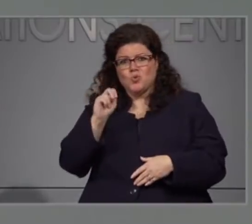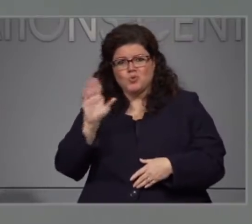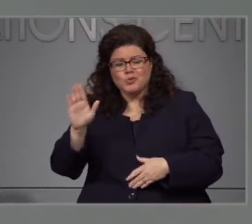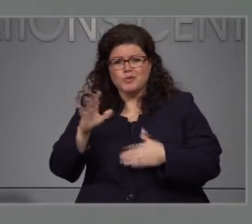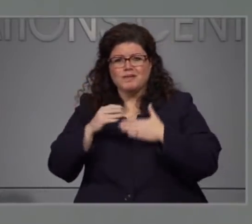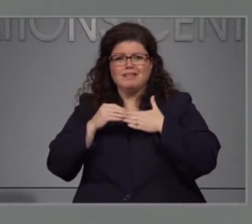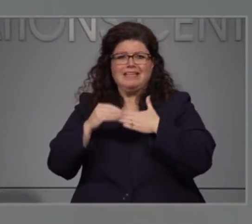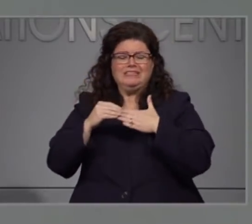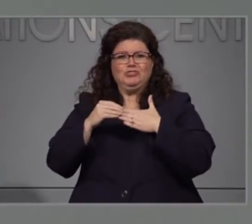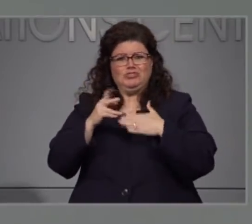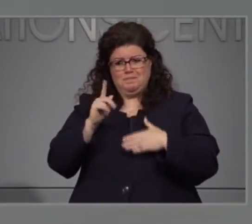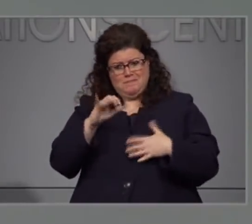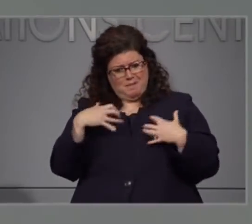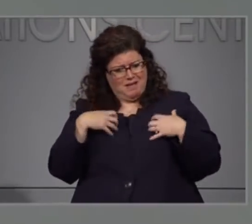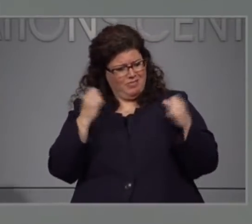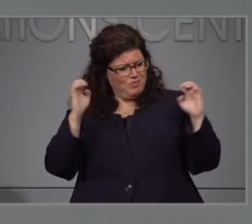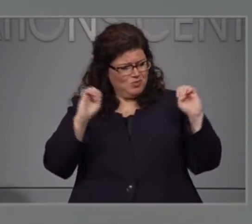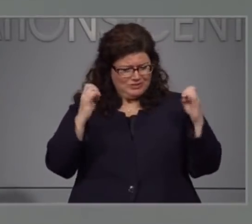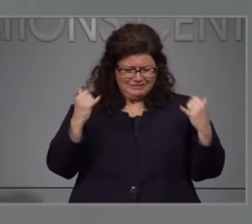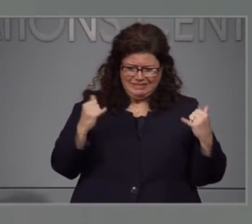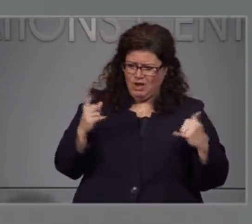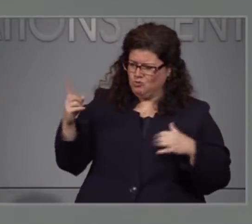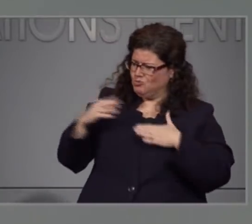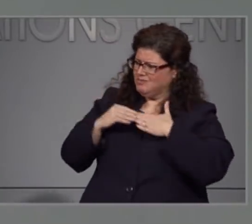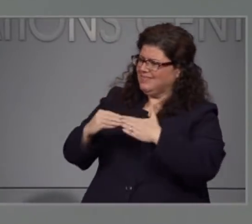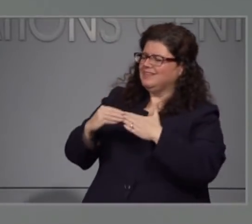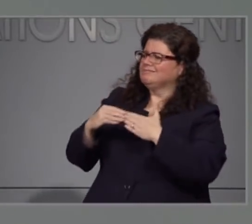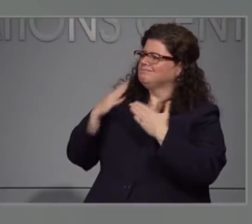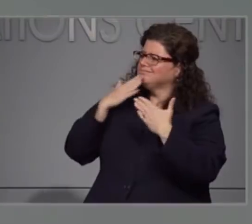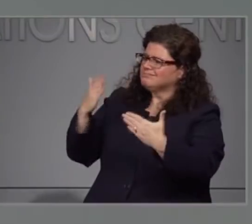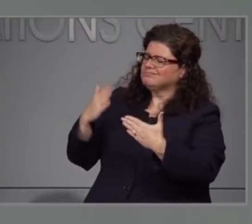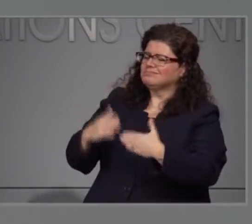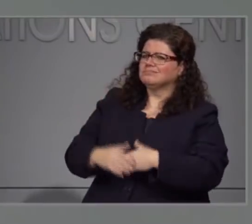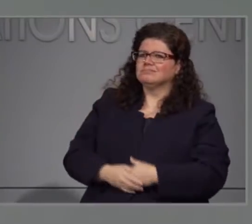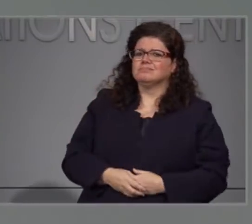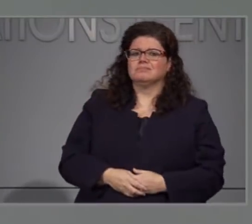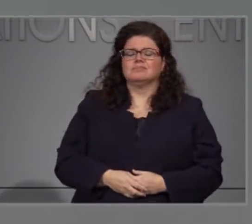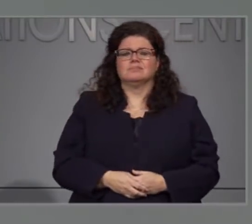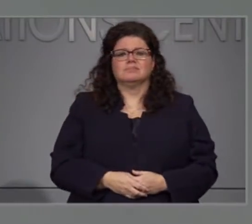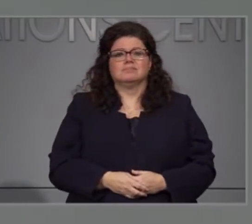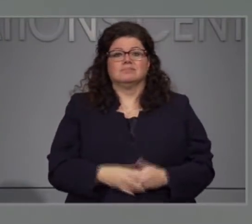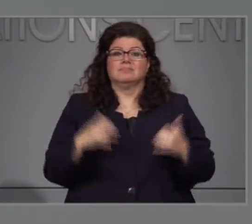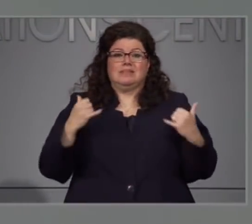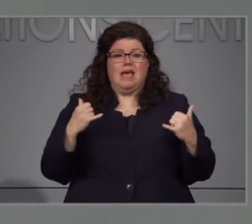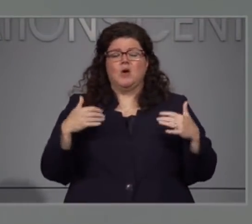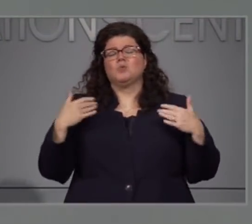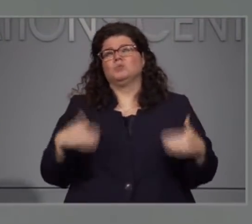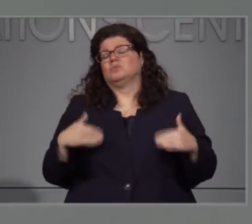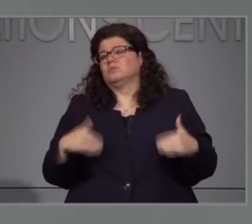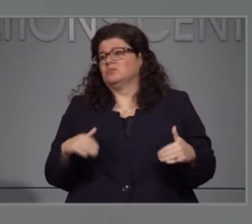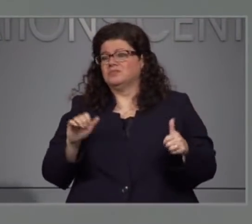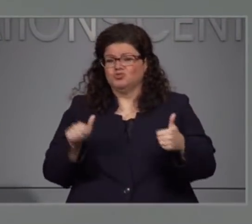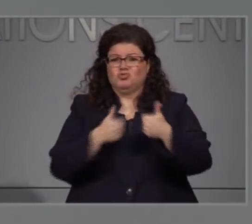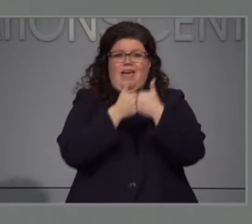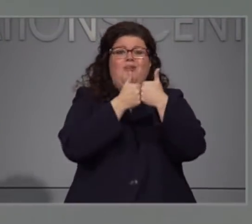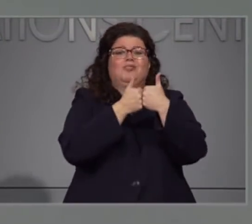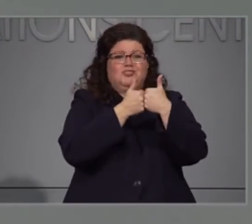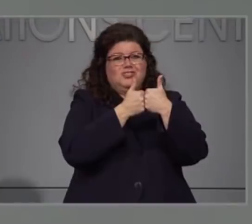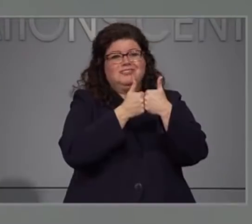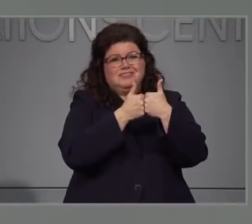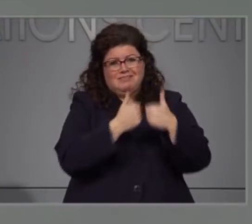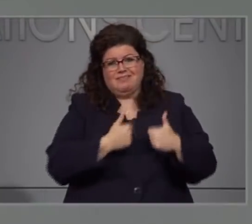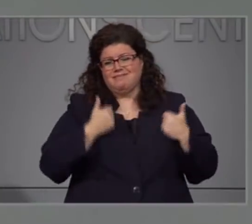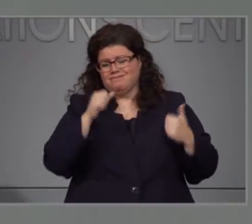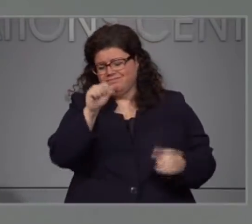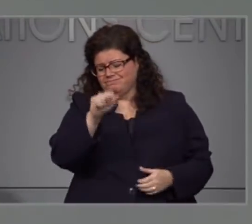public health emergency. Now, I know it's a time of extraordinary challenge for all of us, but I believe stronger that by